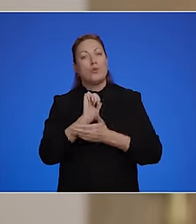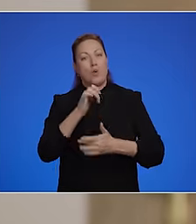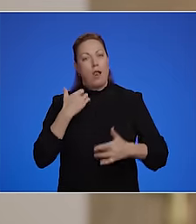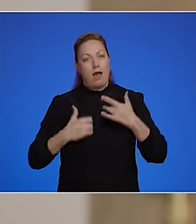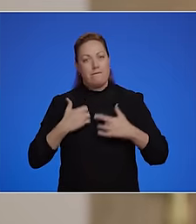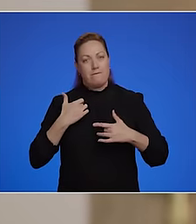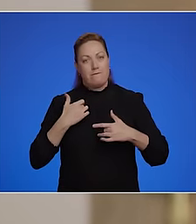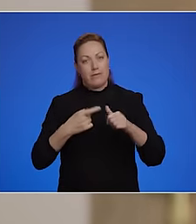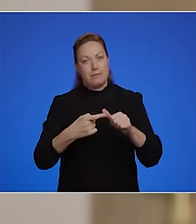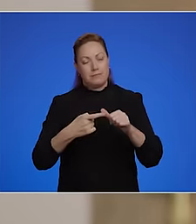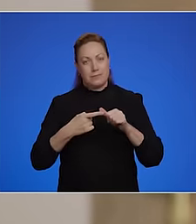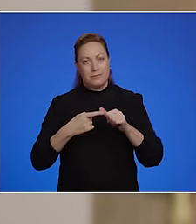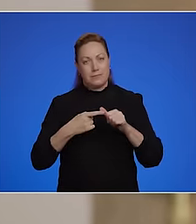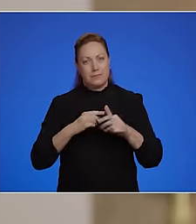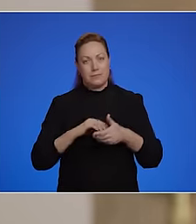life. Thanks be to God.